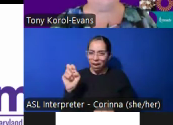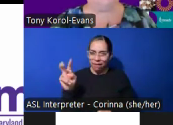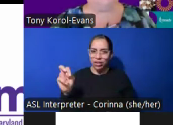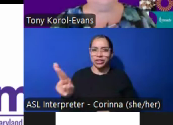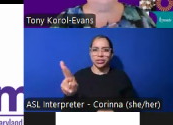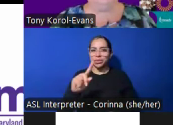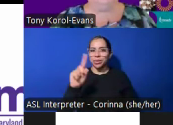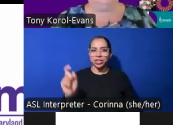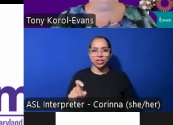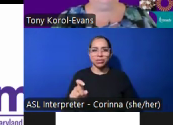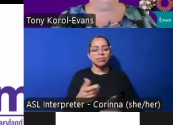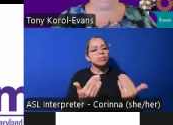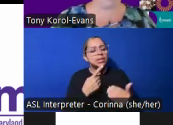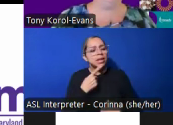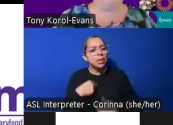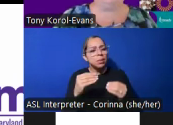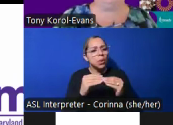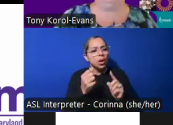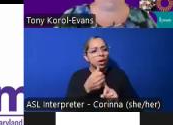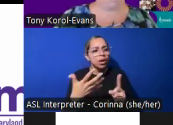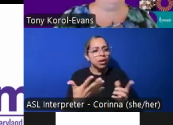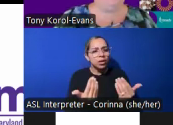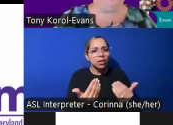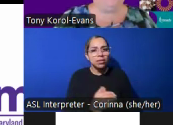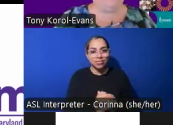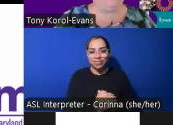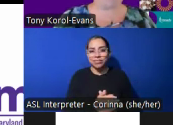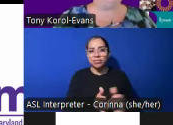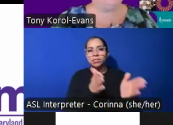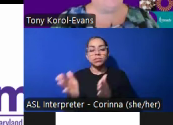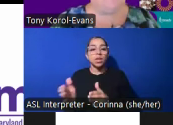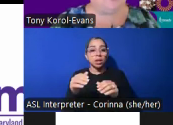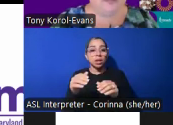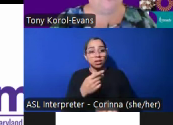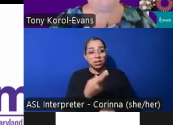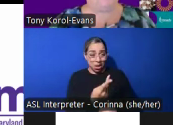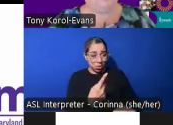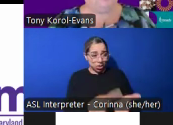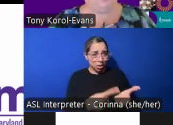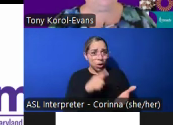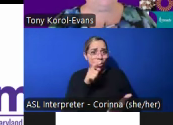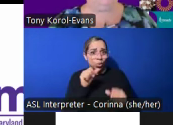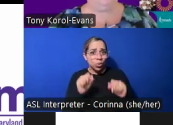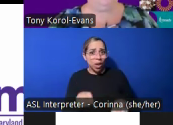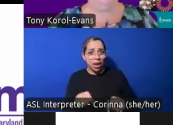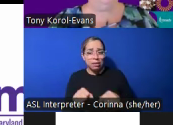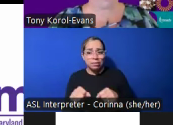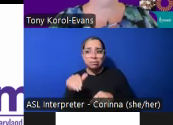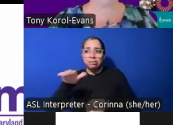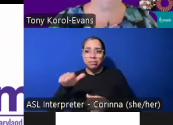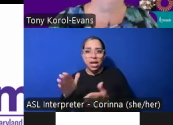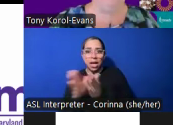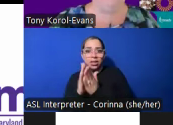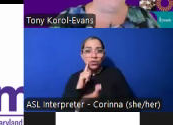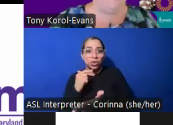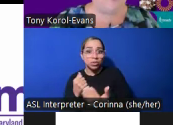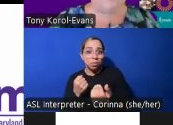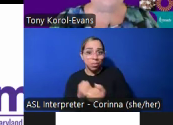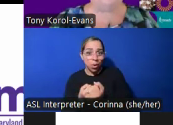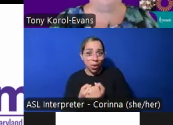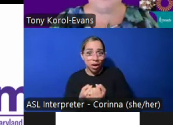that. And can we talk about who you might be able to confide in? Do they have somebody that they can talk to? Can you tell them that